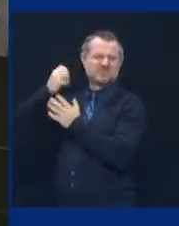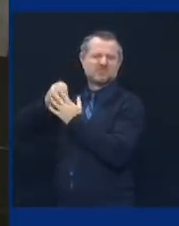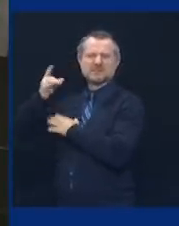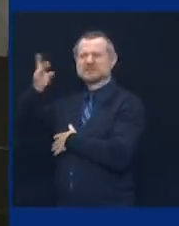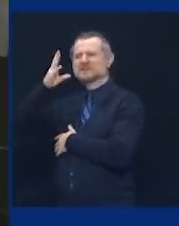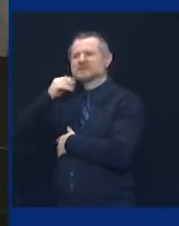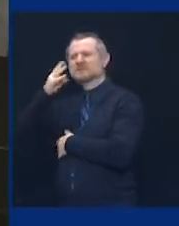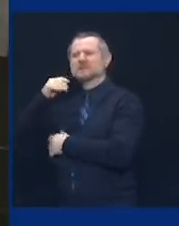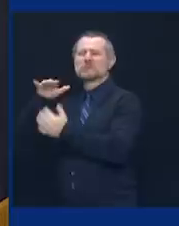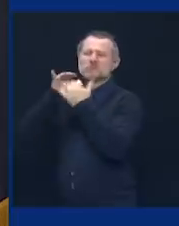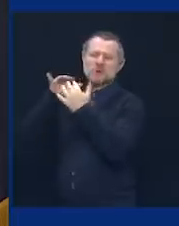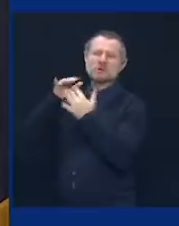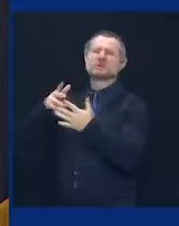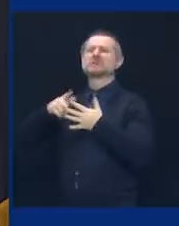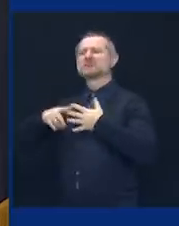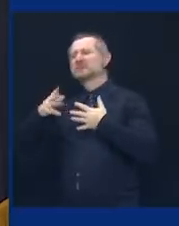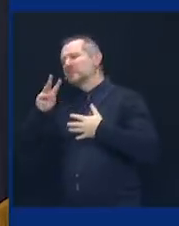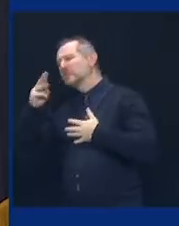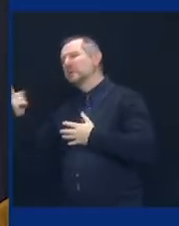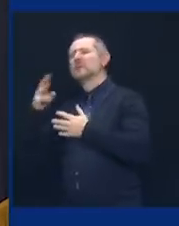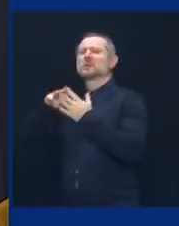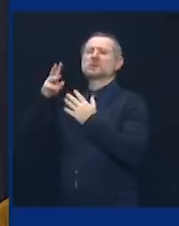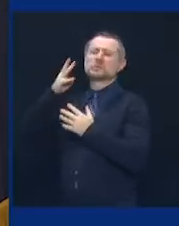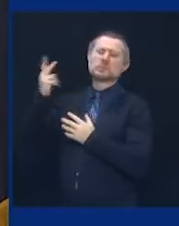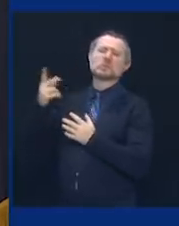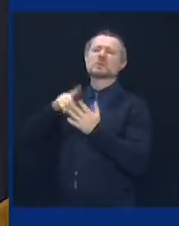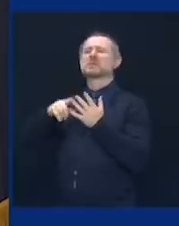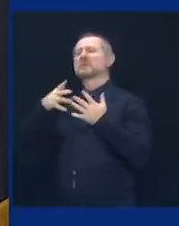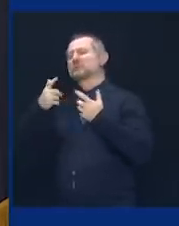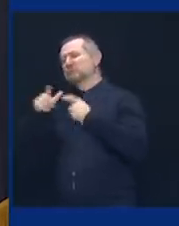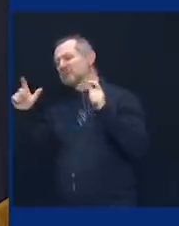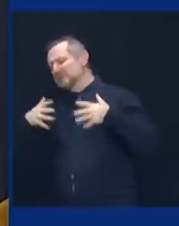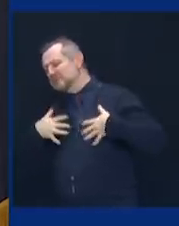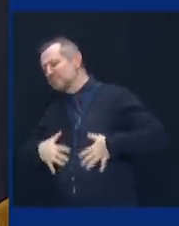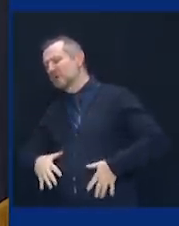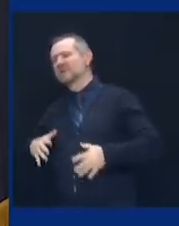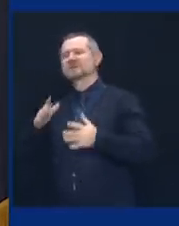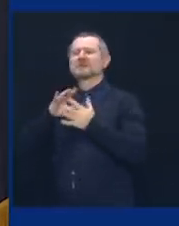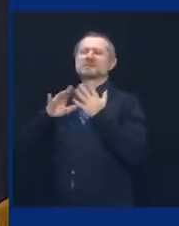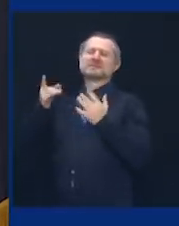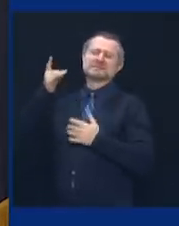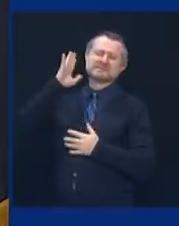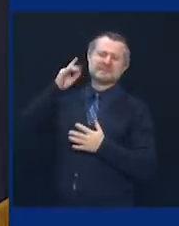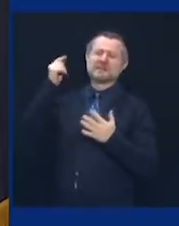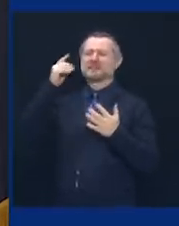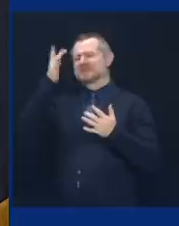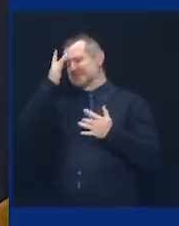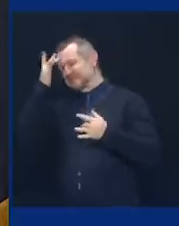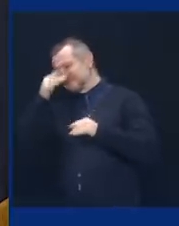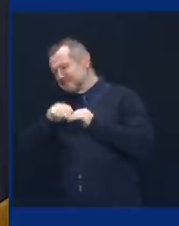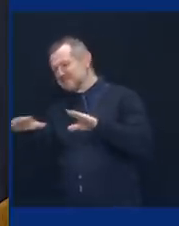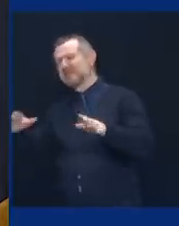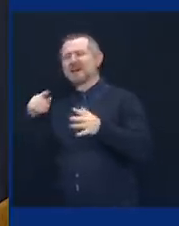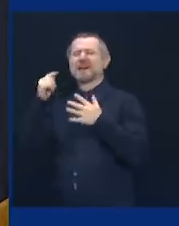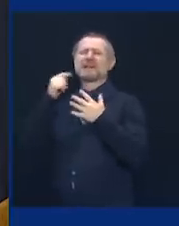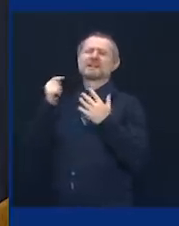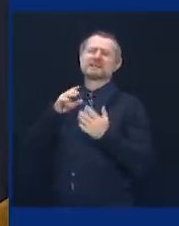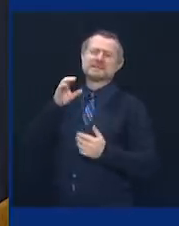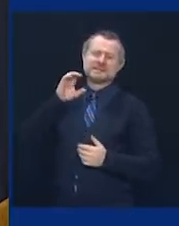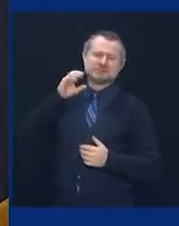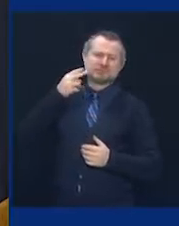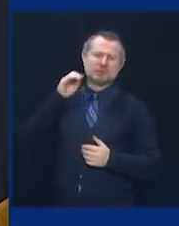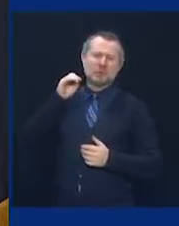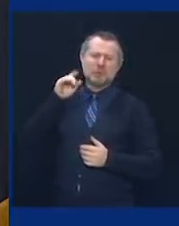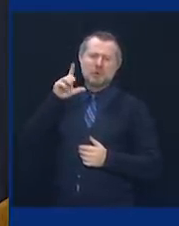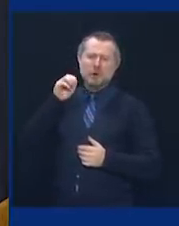through depressions. They've gone through terrible disease outbreaks. They've gone through cholera. They've gone through